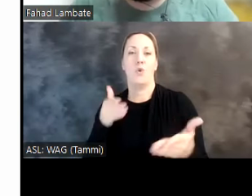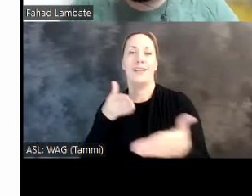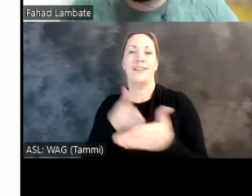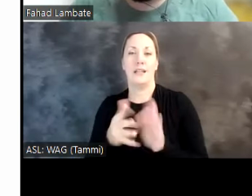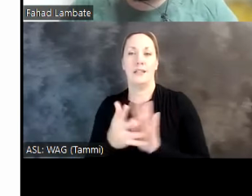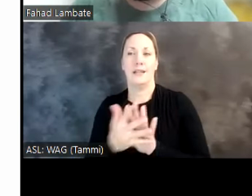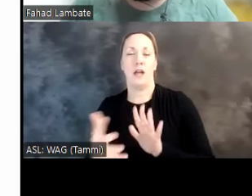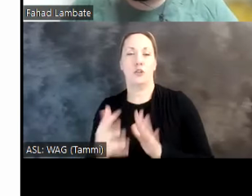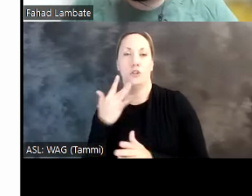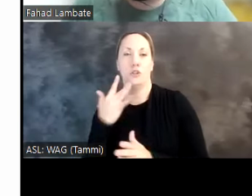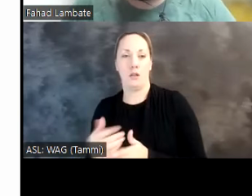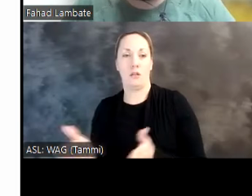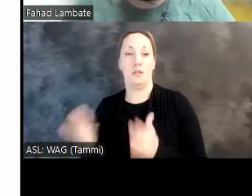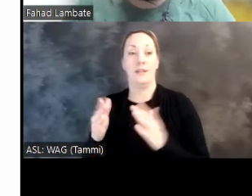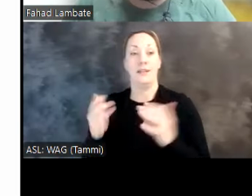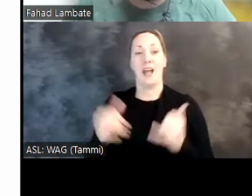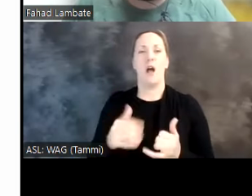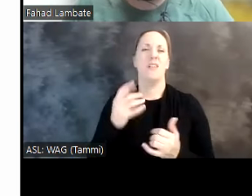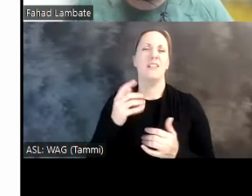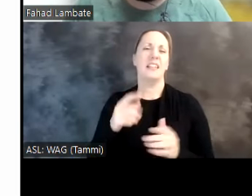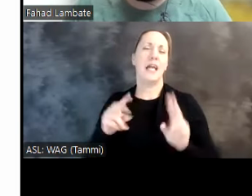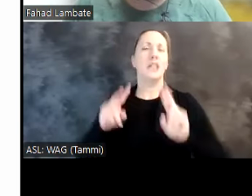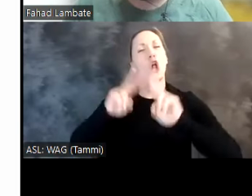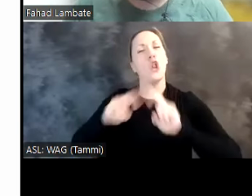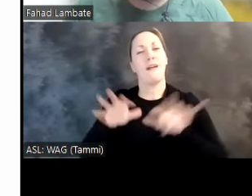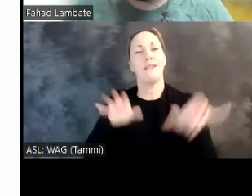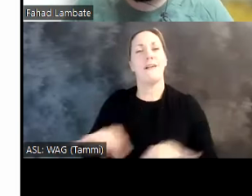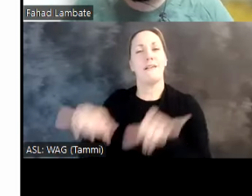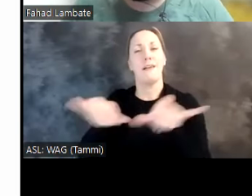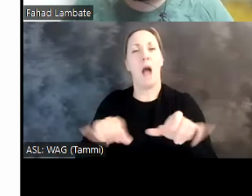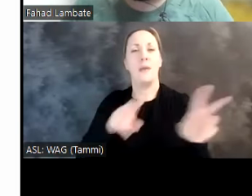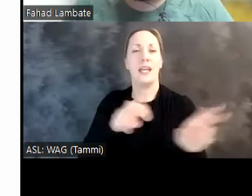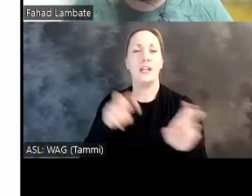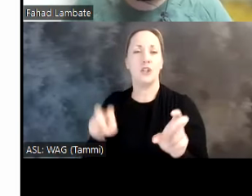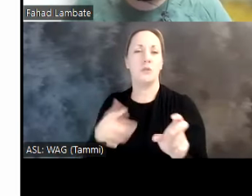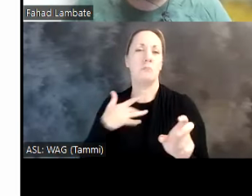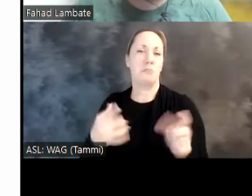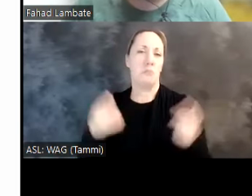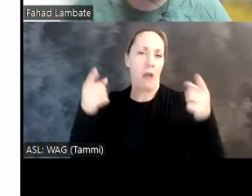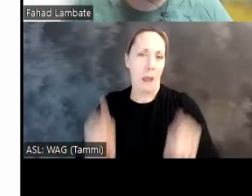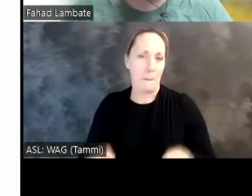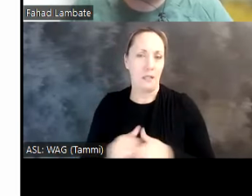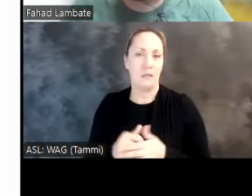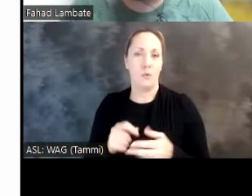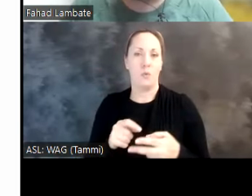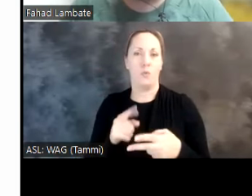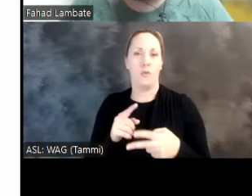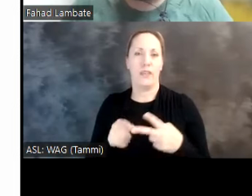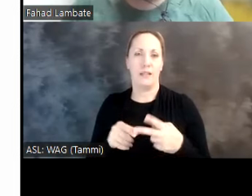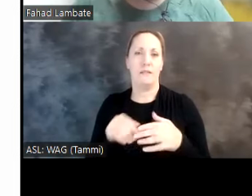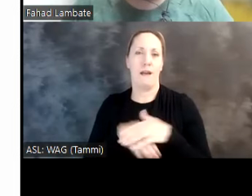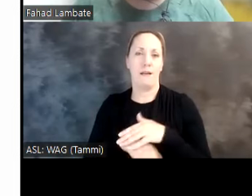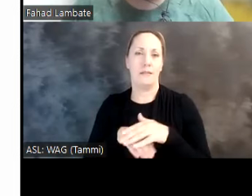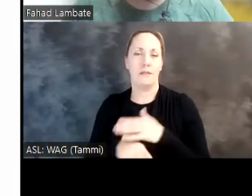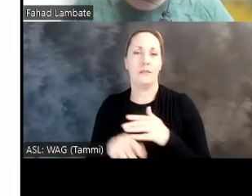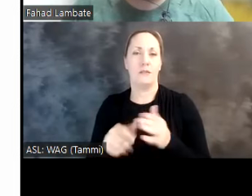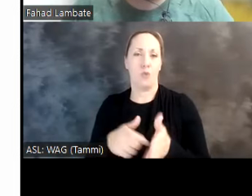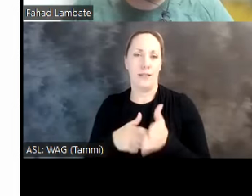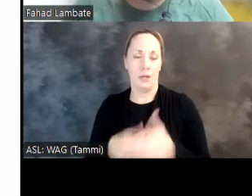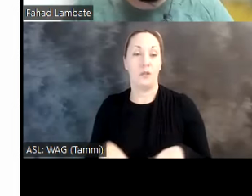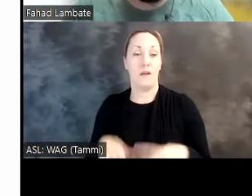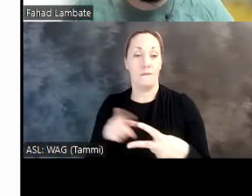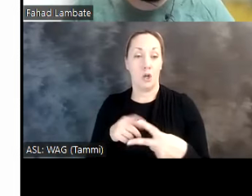Let's have a look at the common issues that we find across the web around these two success criteria. So first one